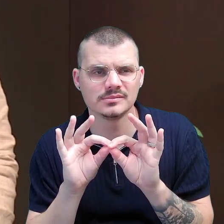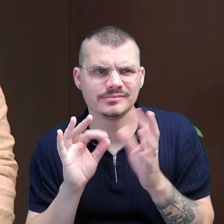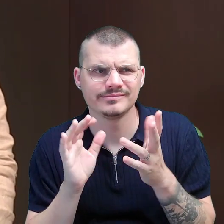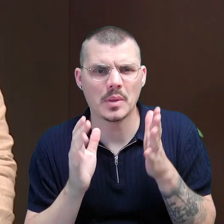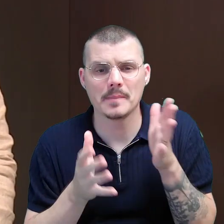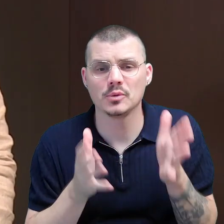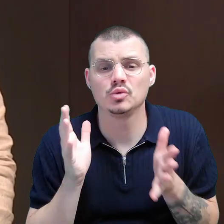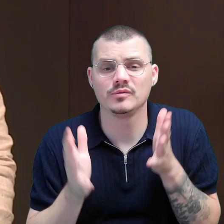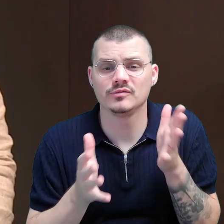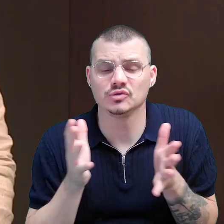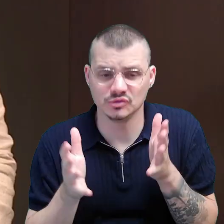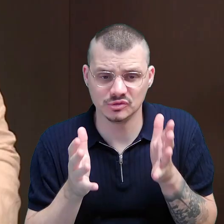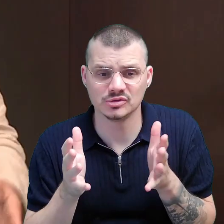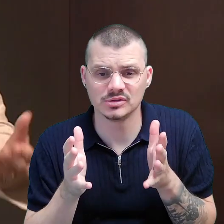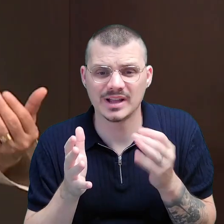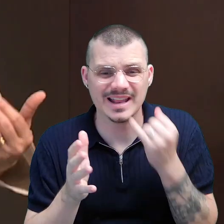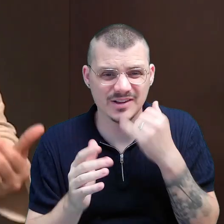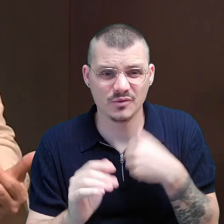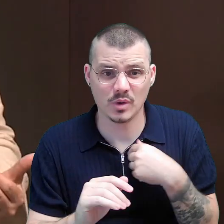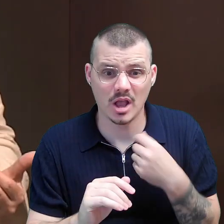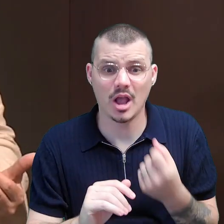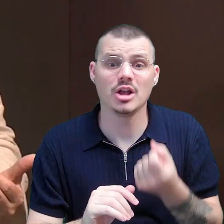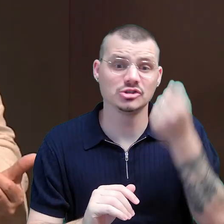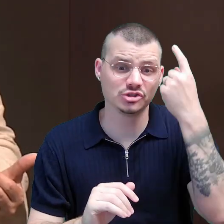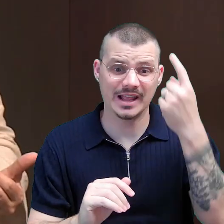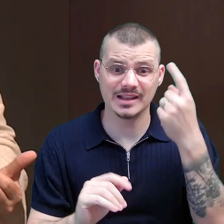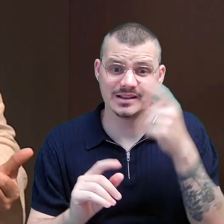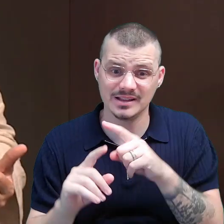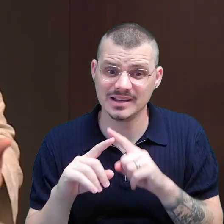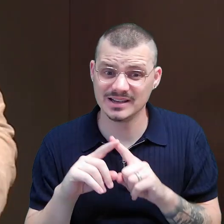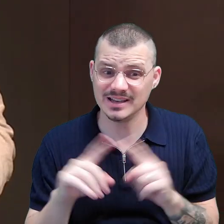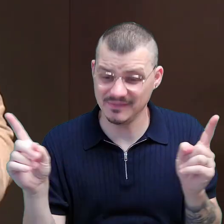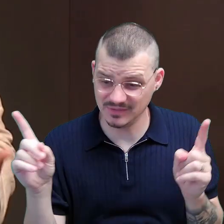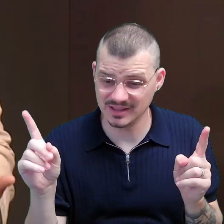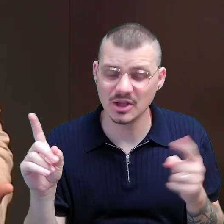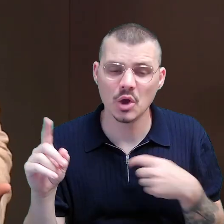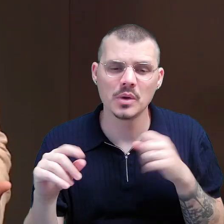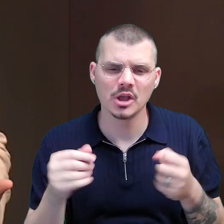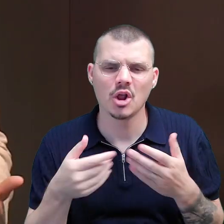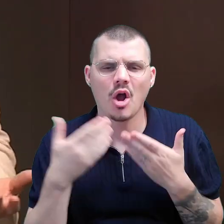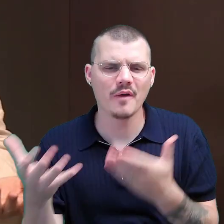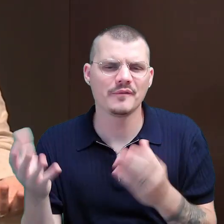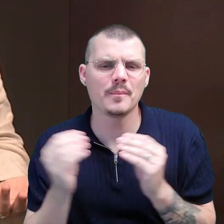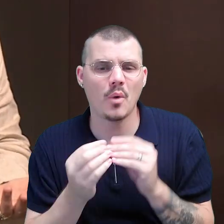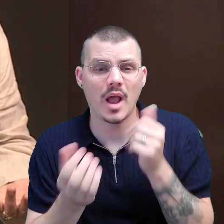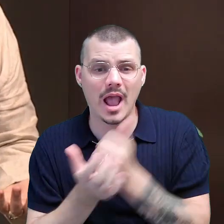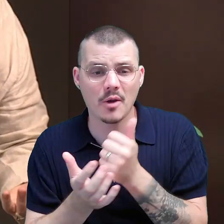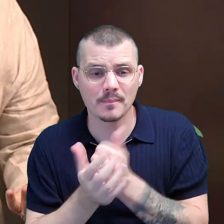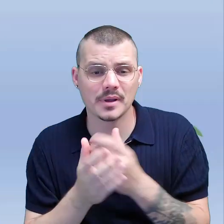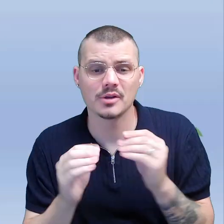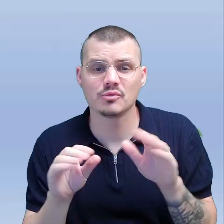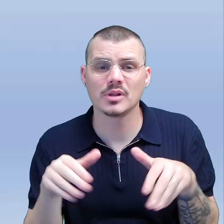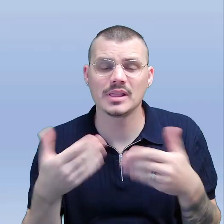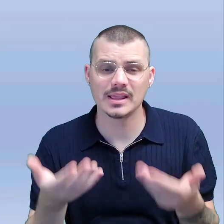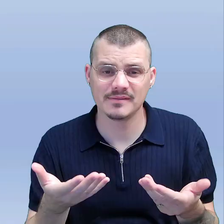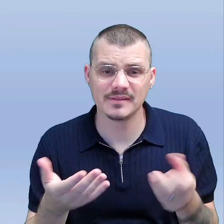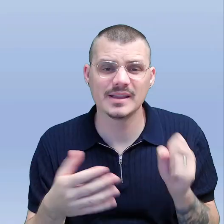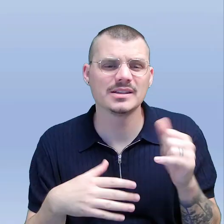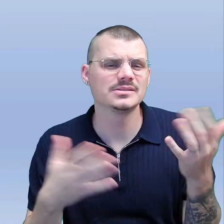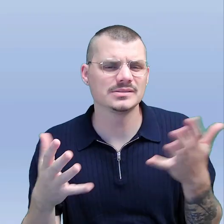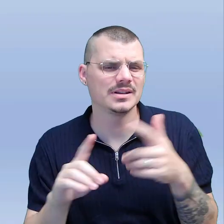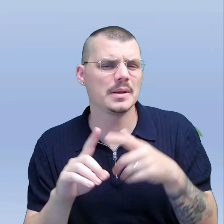maneuver or gesture, and if we understand it differently, we can offer a lot of help and relief, is